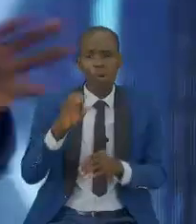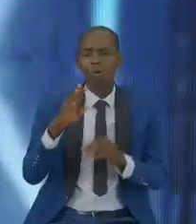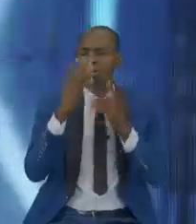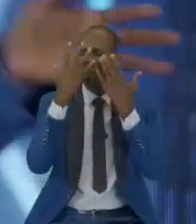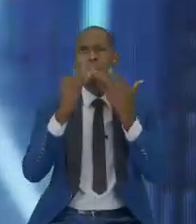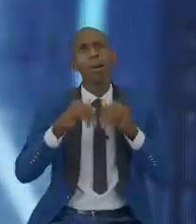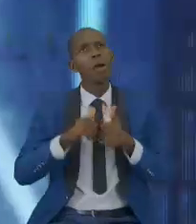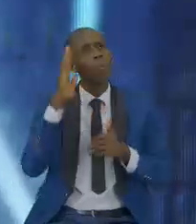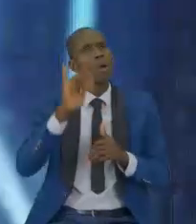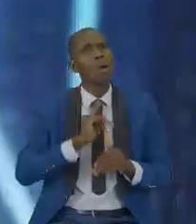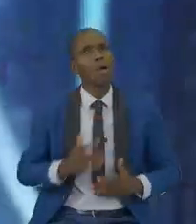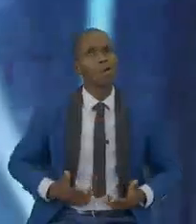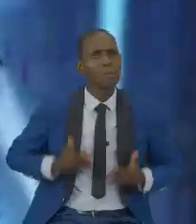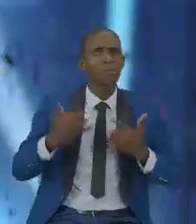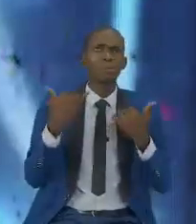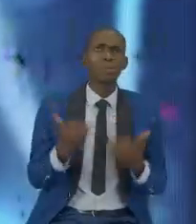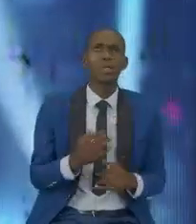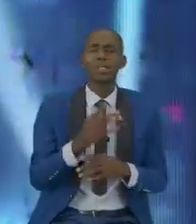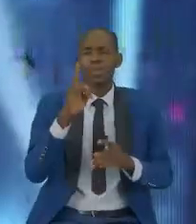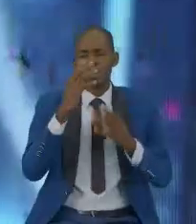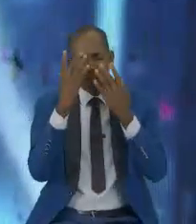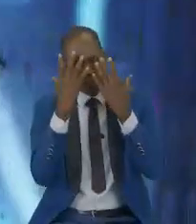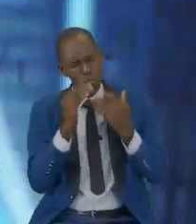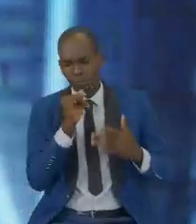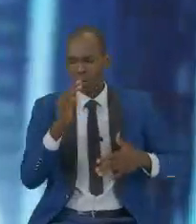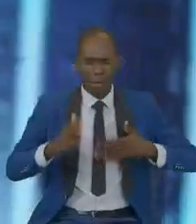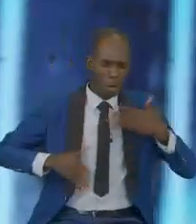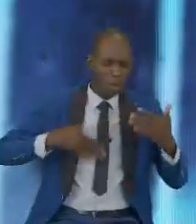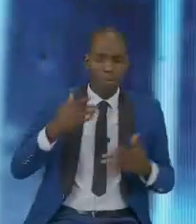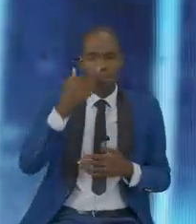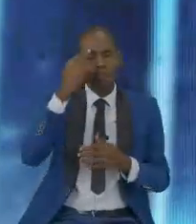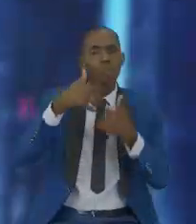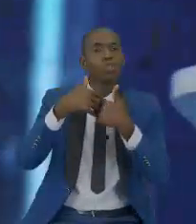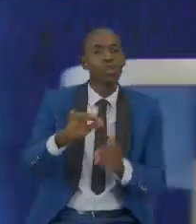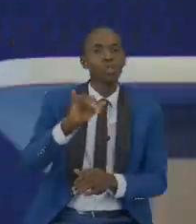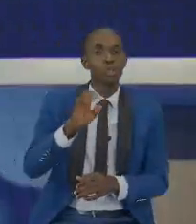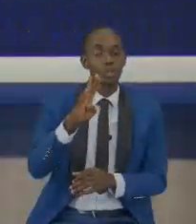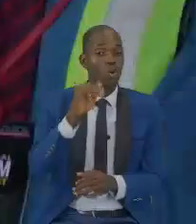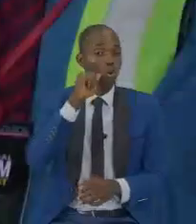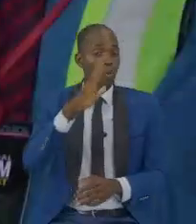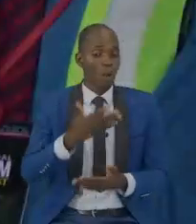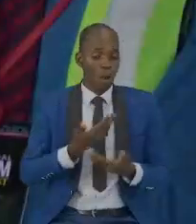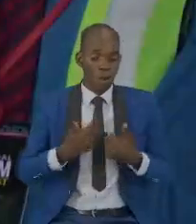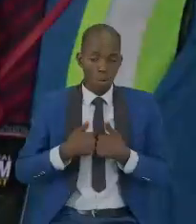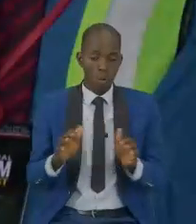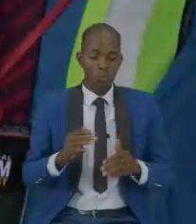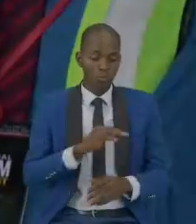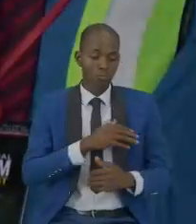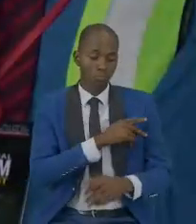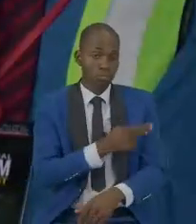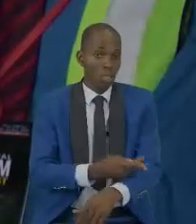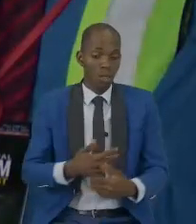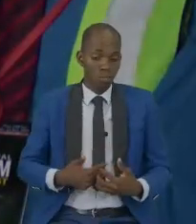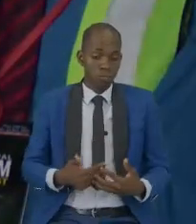no happiness, no laughter. You lost a job. When you lost a pregnancy, you almost collapsed. How could